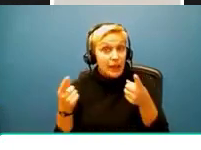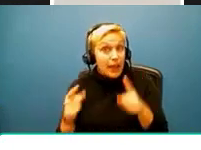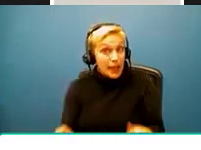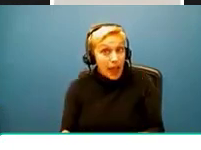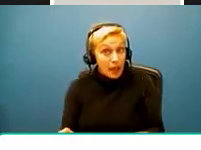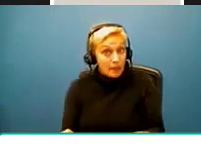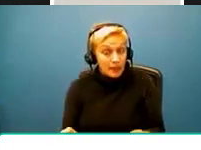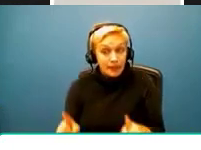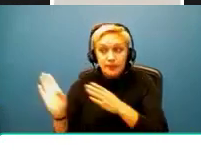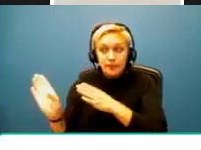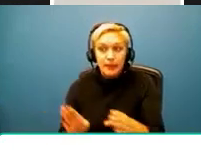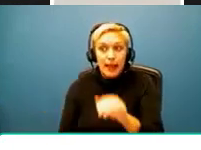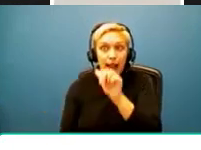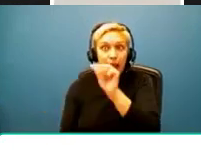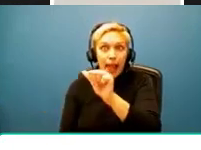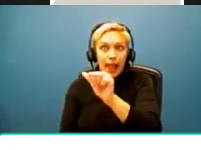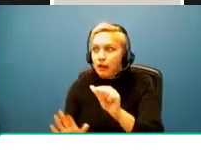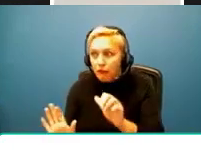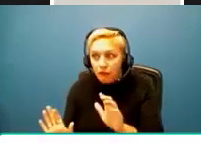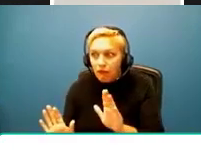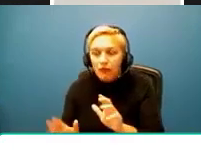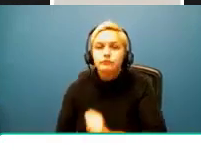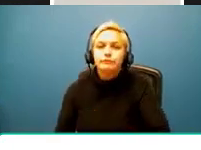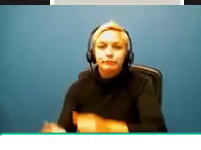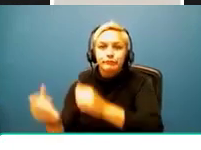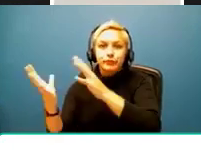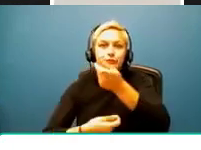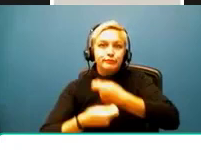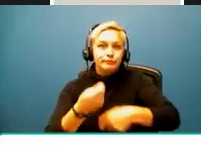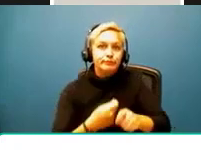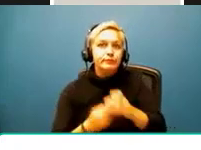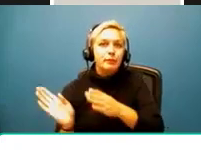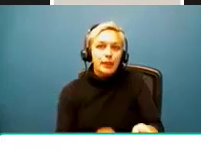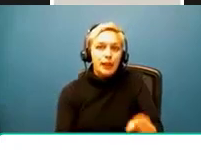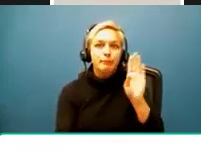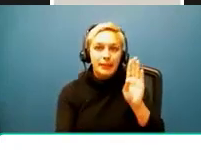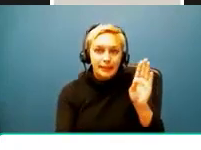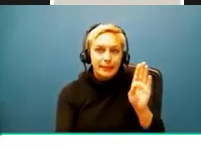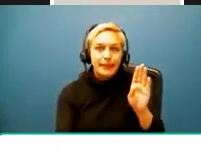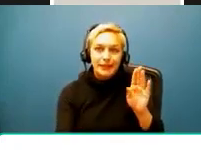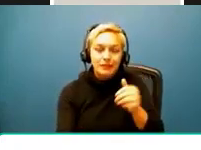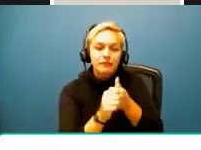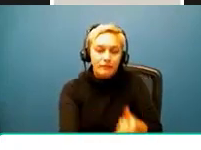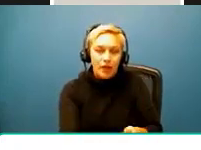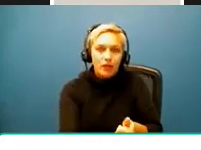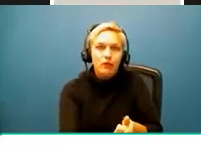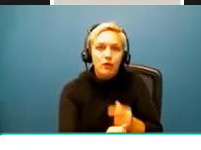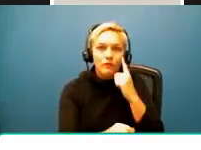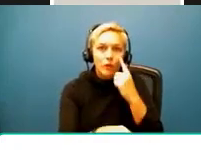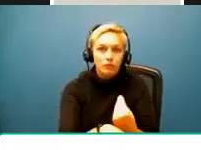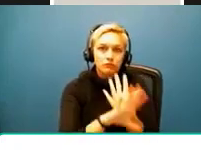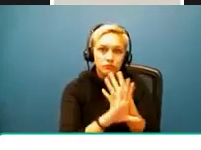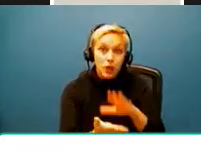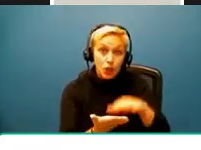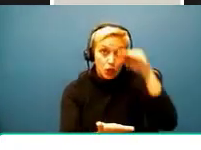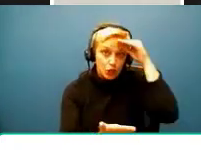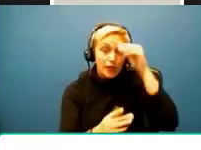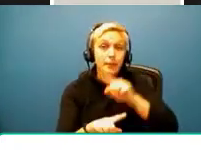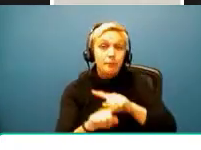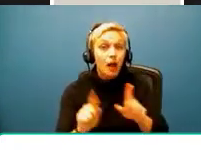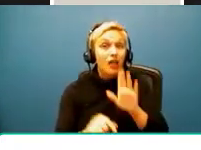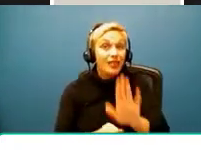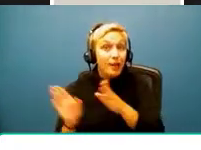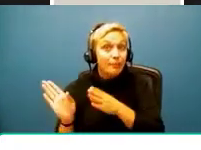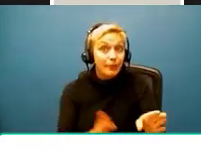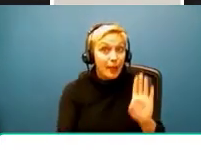ill so that you can't provide in-person instruction, then you could go to virtual learning. So again, you need to have those contingency plans, make